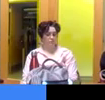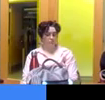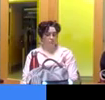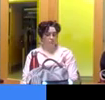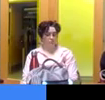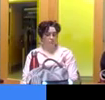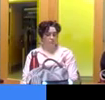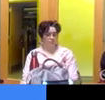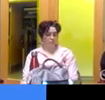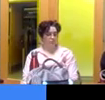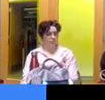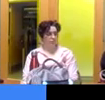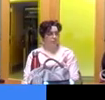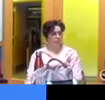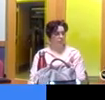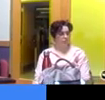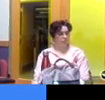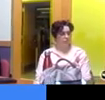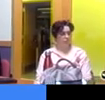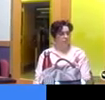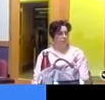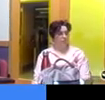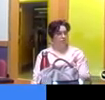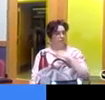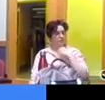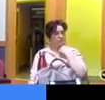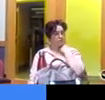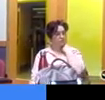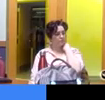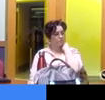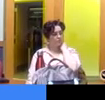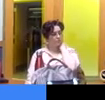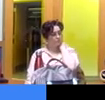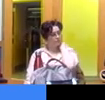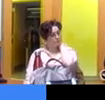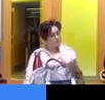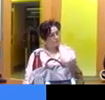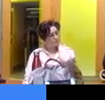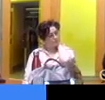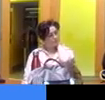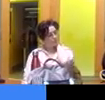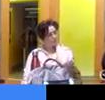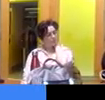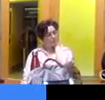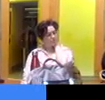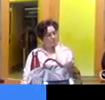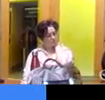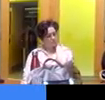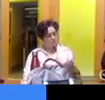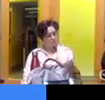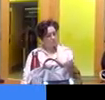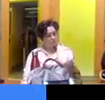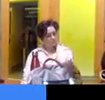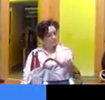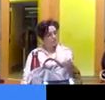correct contact info. And then I thought maybe either here, Canyon, or somewhere else that you would be able to share